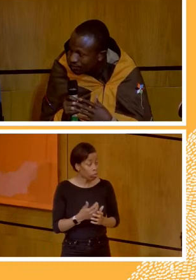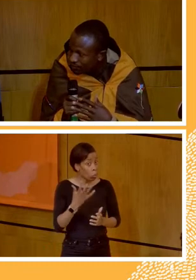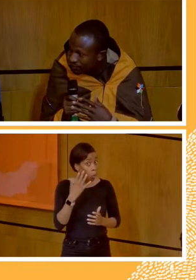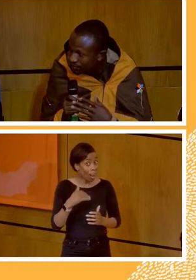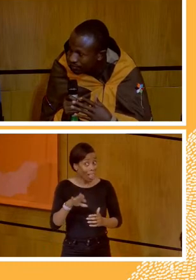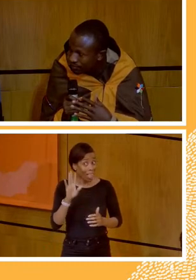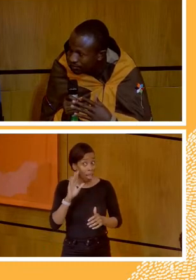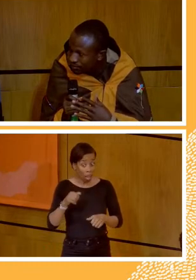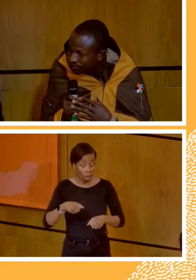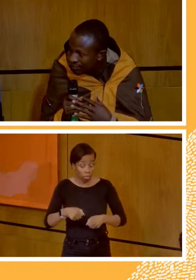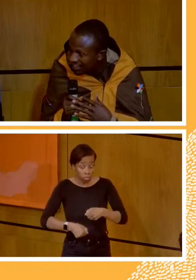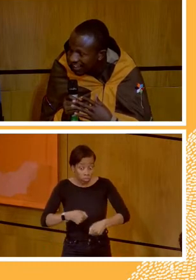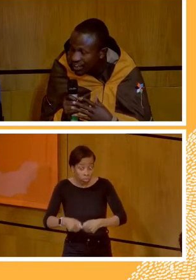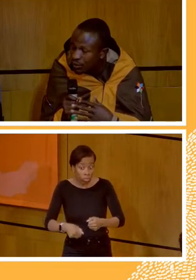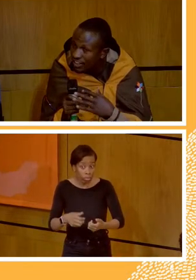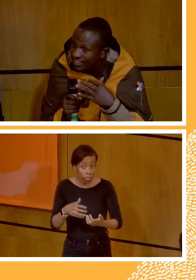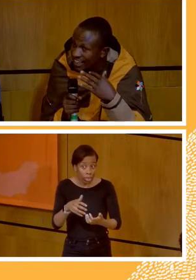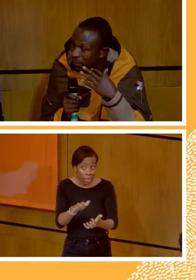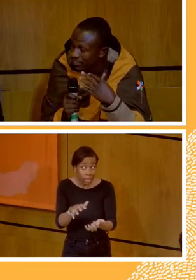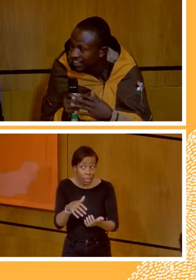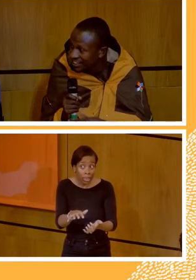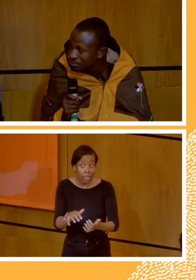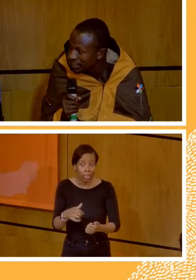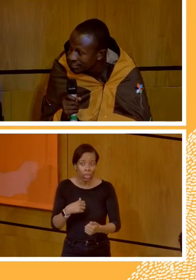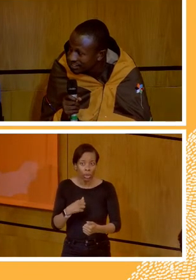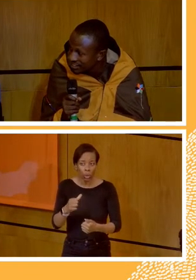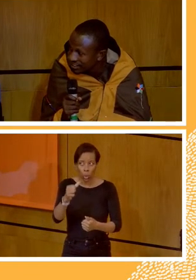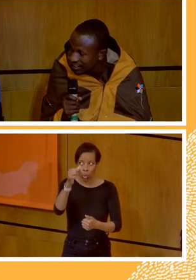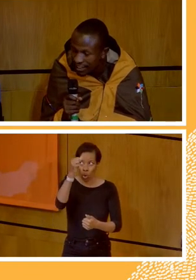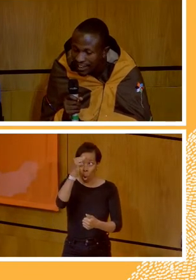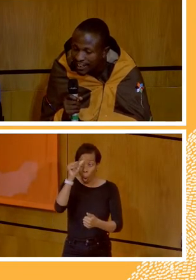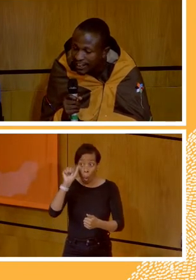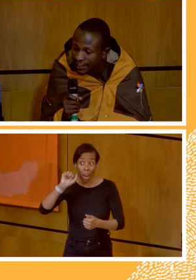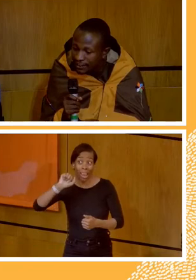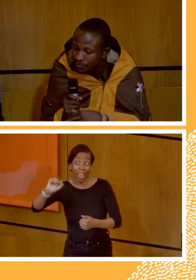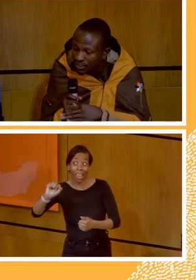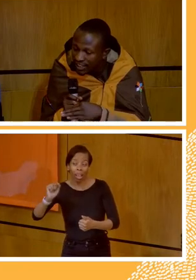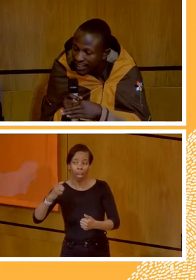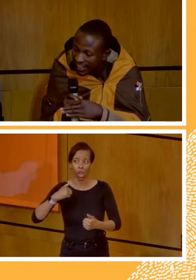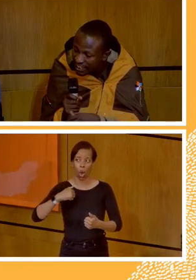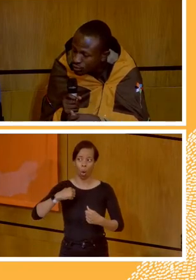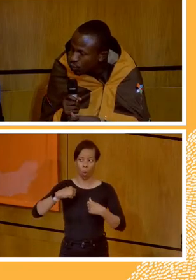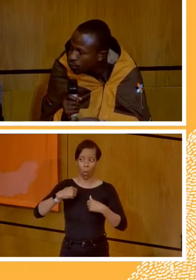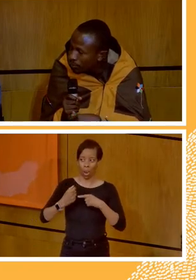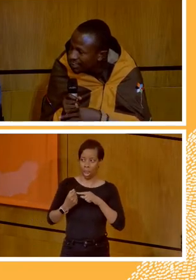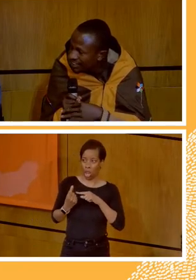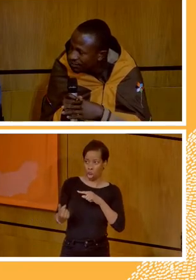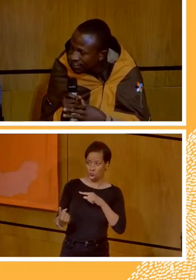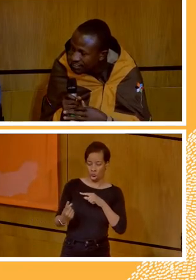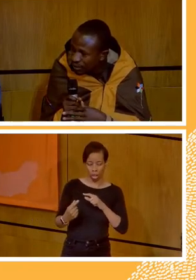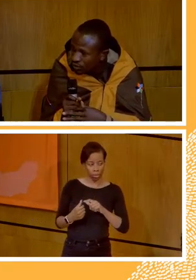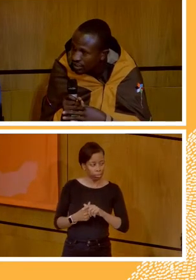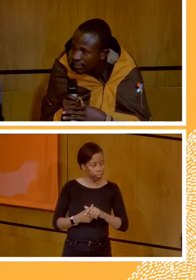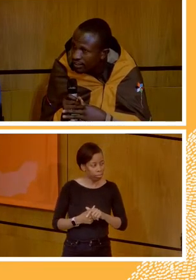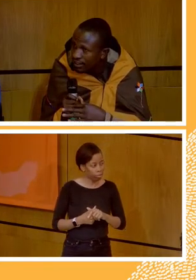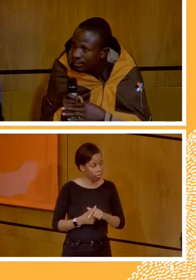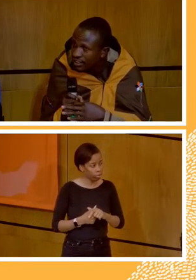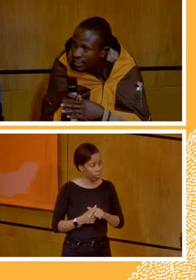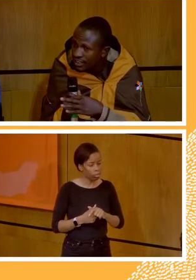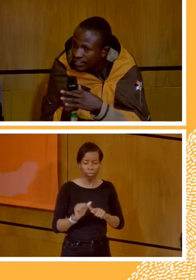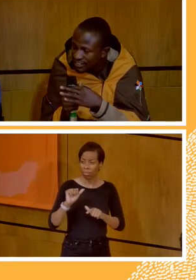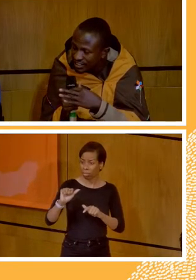sound, I know that I'm in the right place. And hyrax could make different sounds,